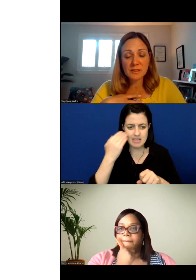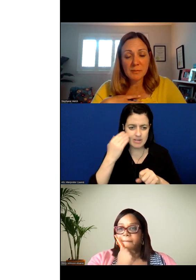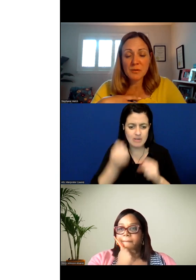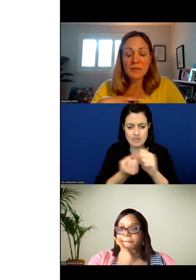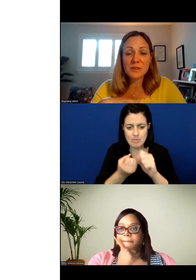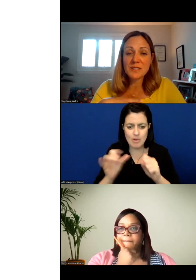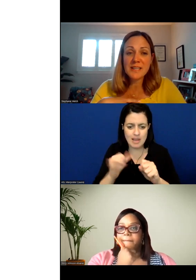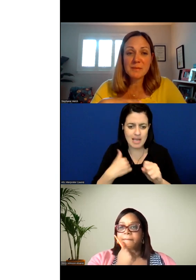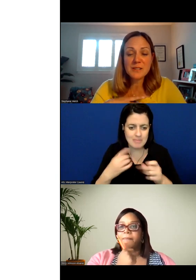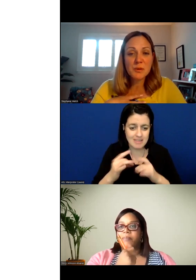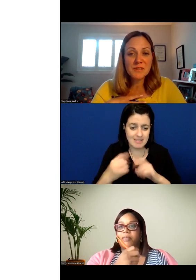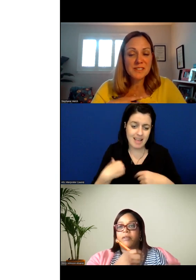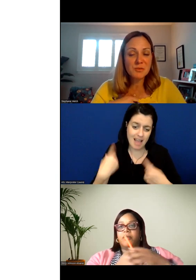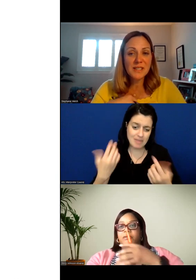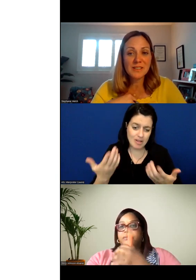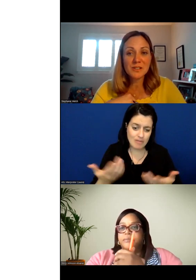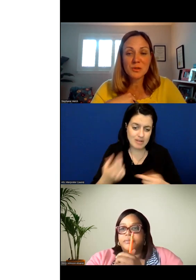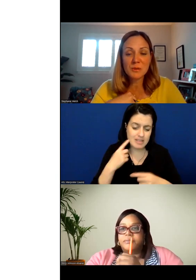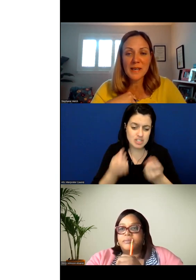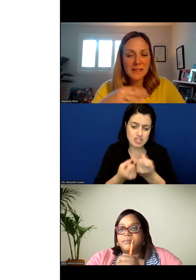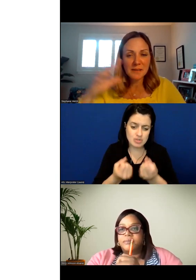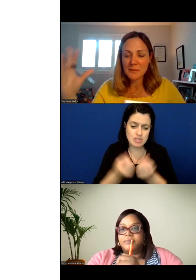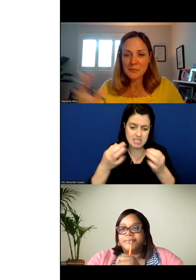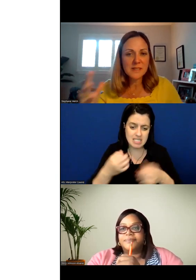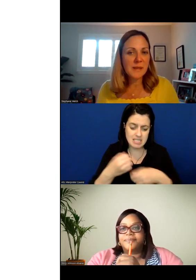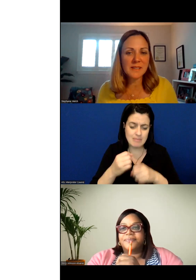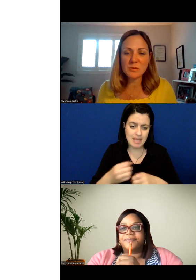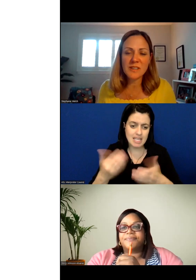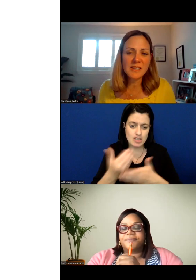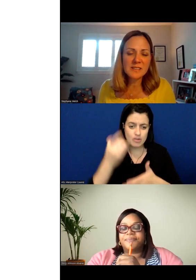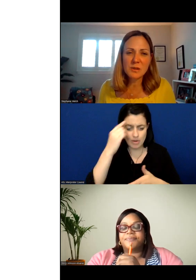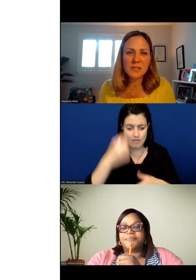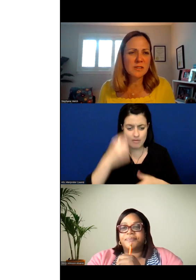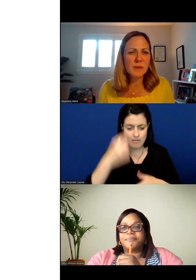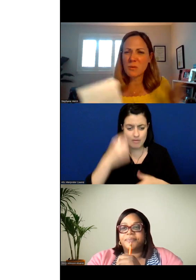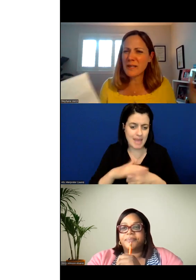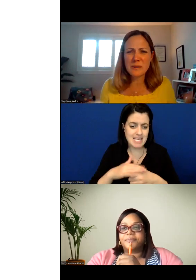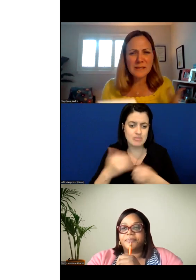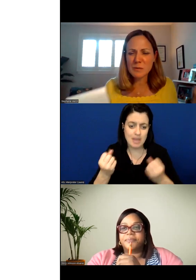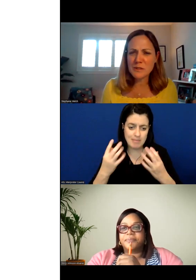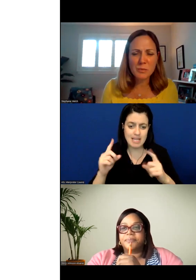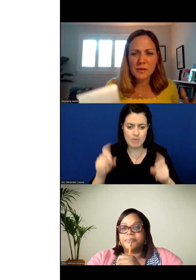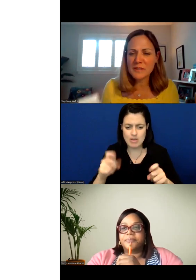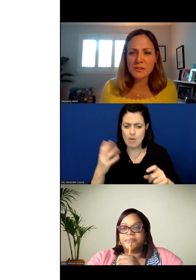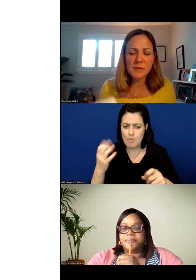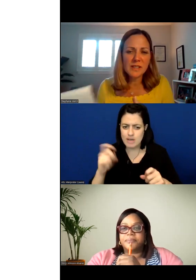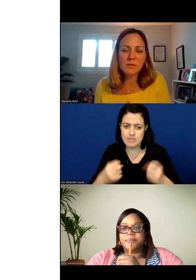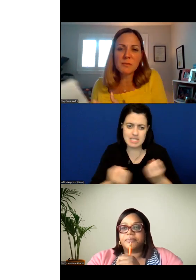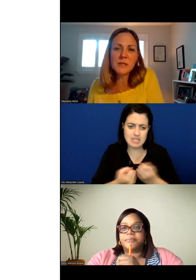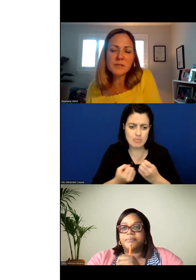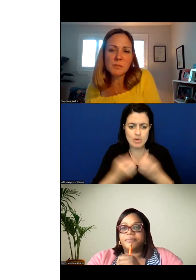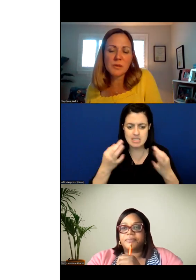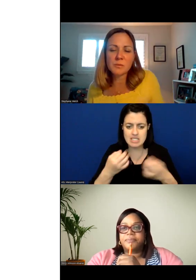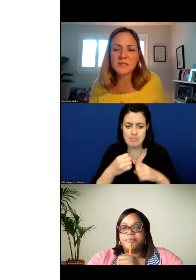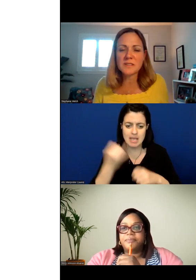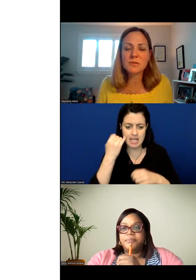I mentioned, I've been around for a long time. Supportive decision-making is new in my space. We've got lots of questions about why do we need supportive decision-making if we